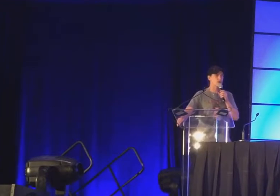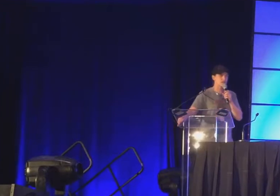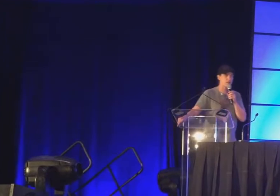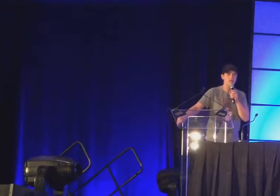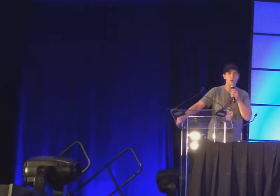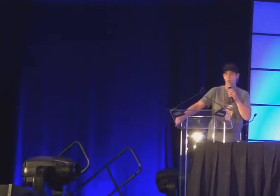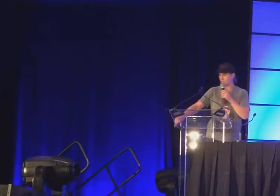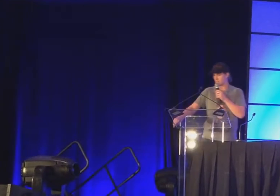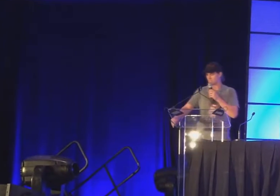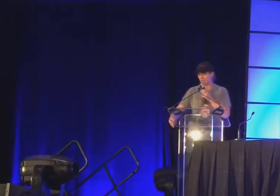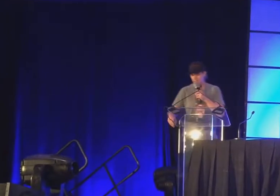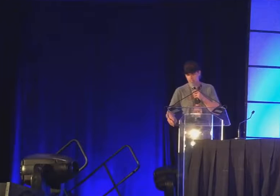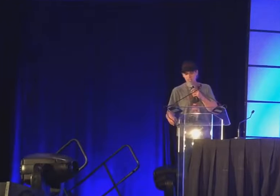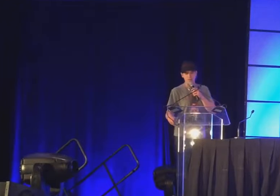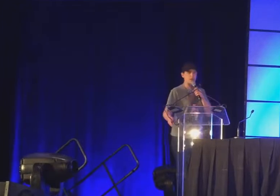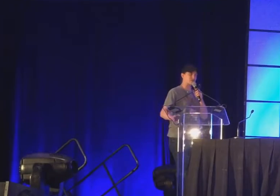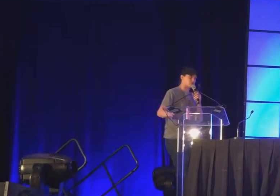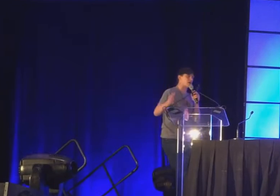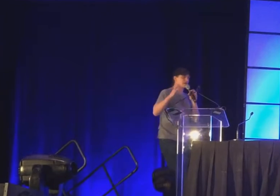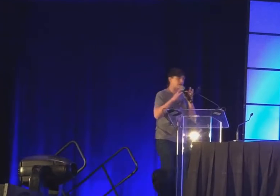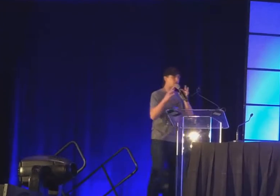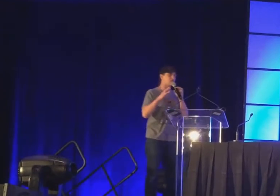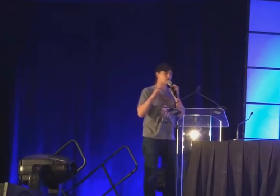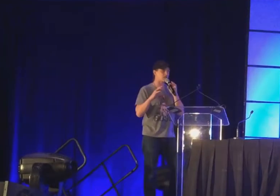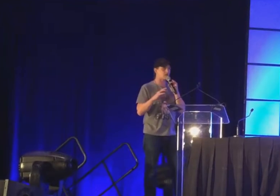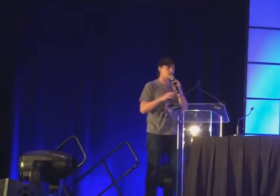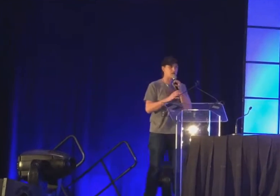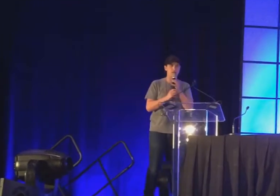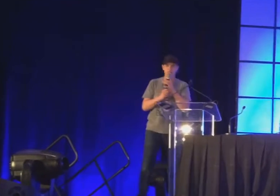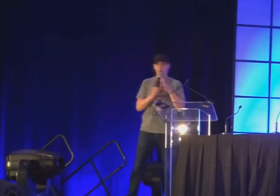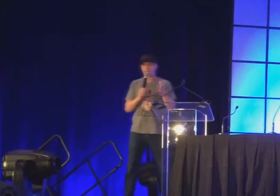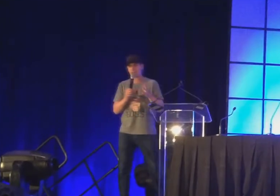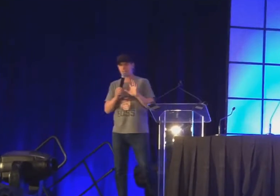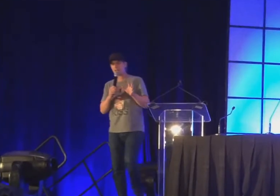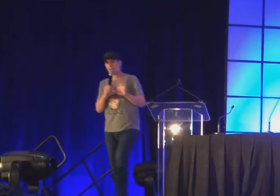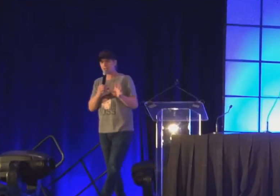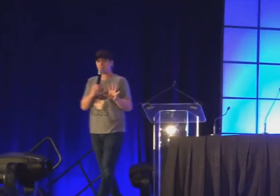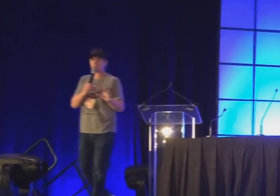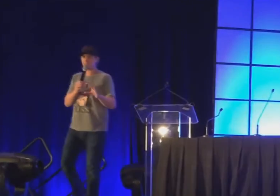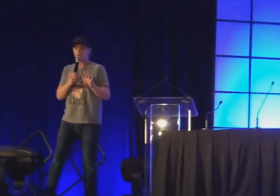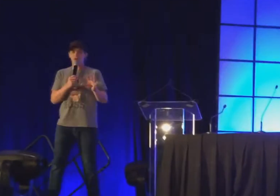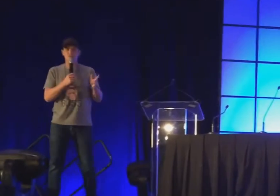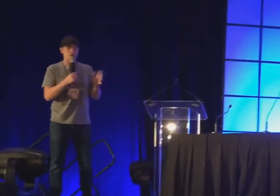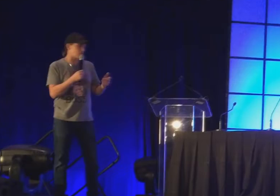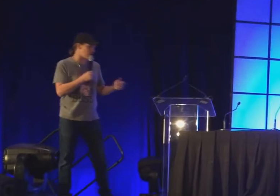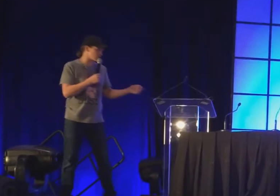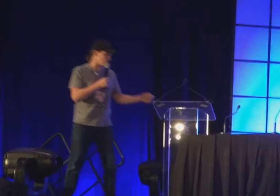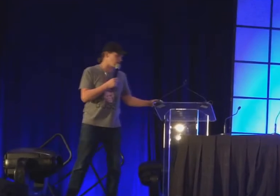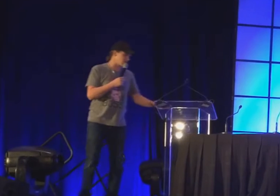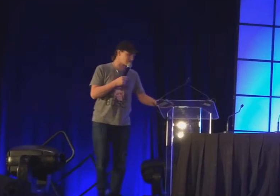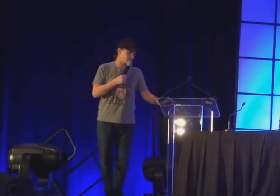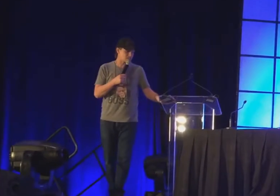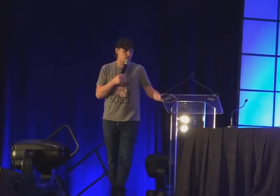for sure in like a couple weeks, they're like just trying to get everything together. And again, anything can fall